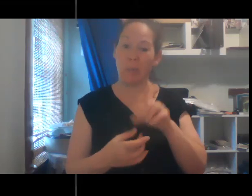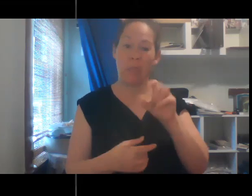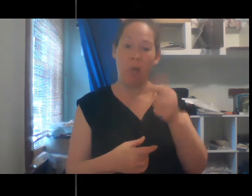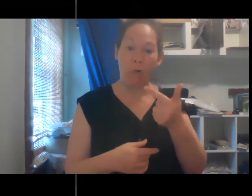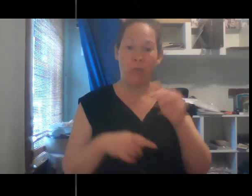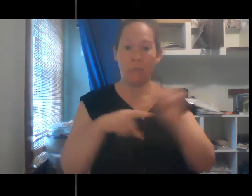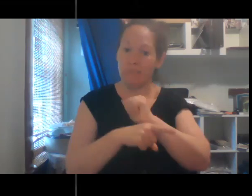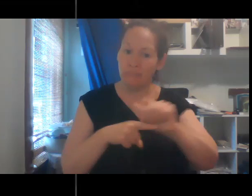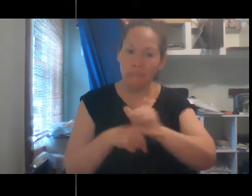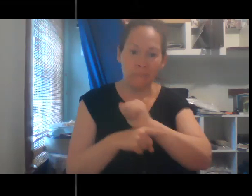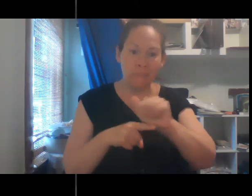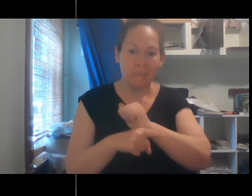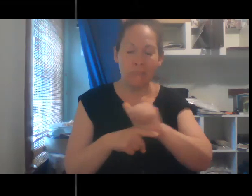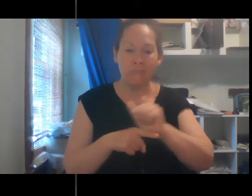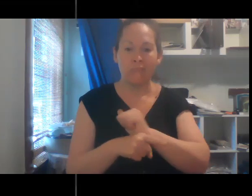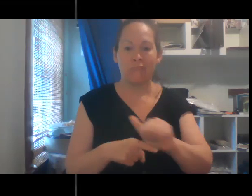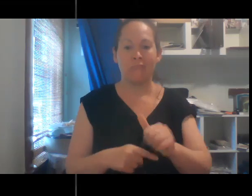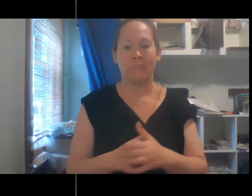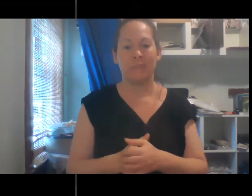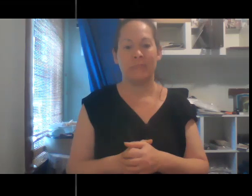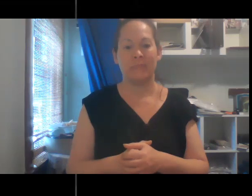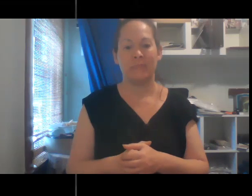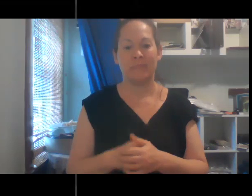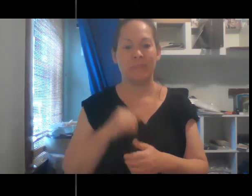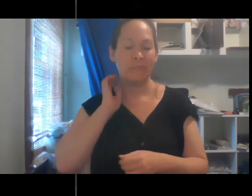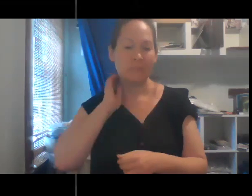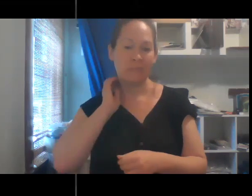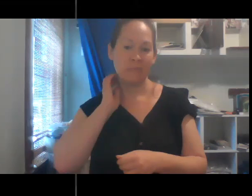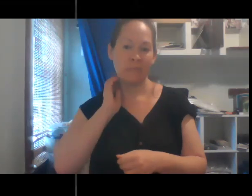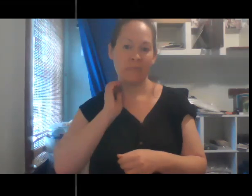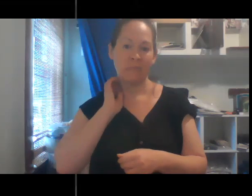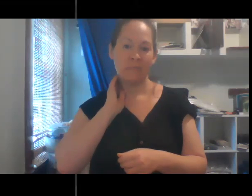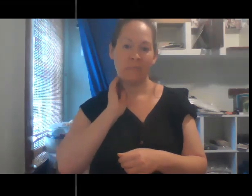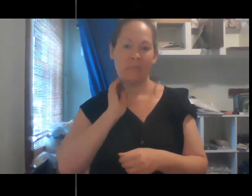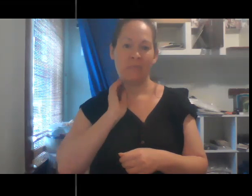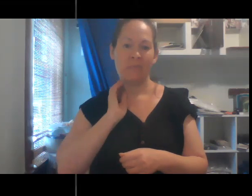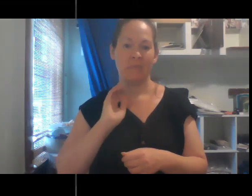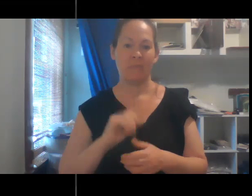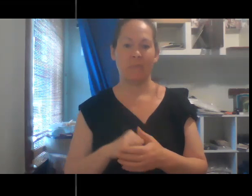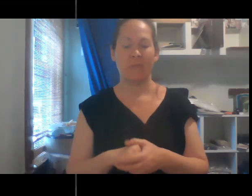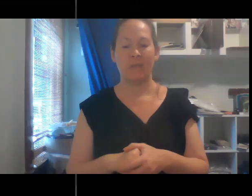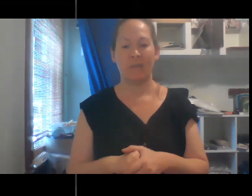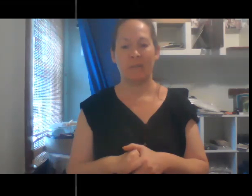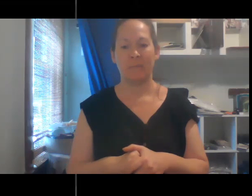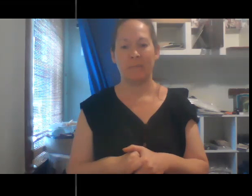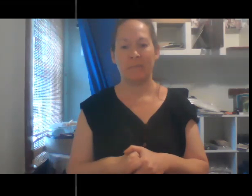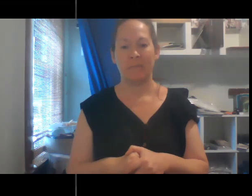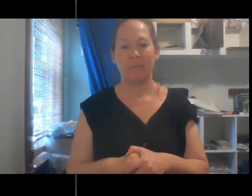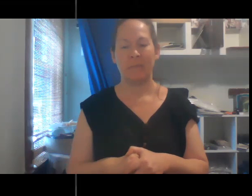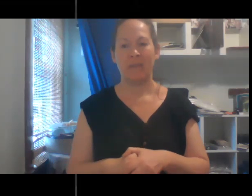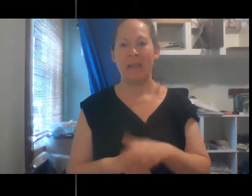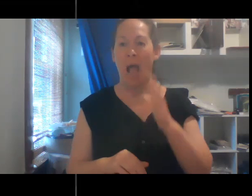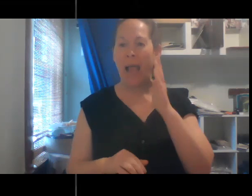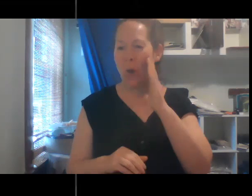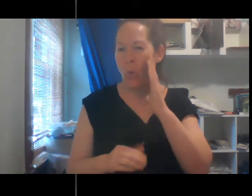know the due dates are scheduled for the end of everything, and I also know not everyone's listening as I do these. Some people are playing catch-up or